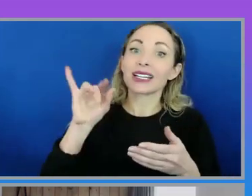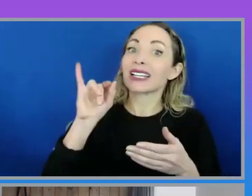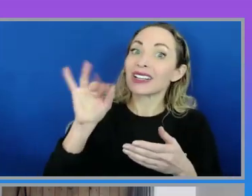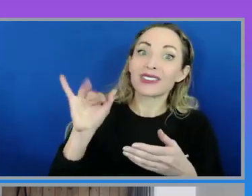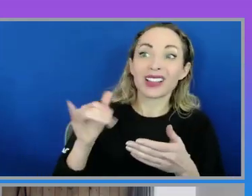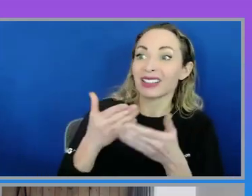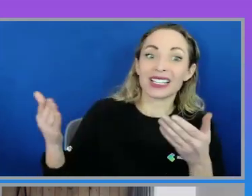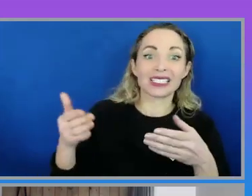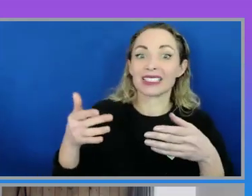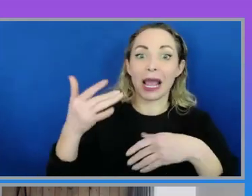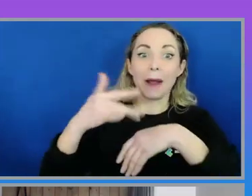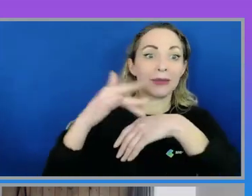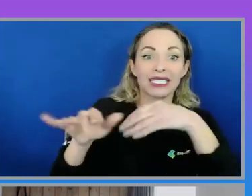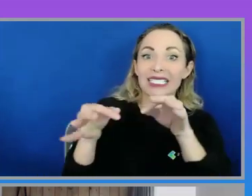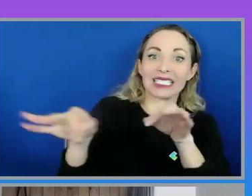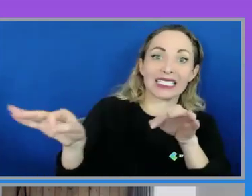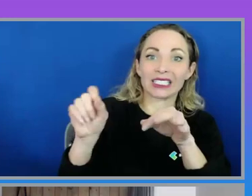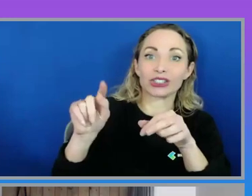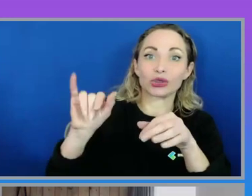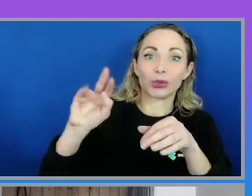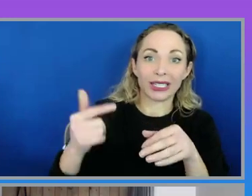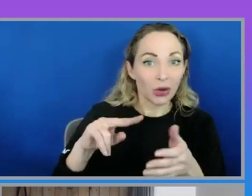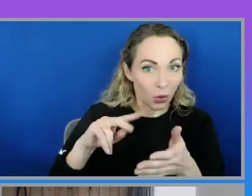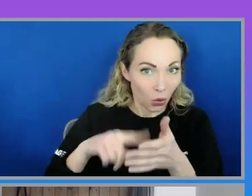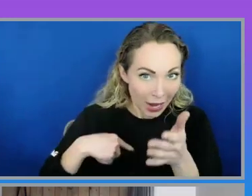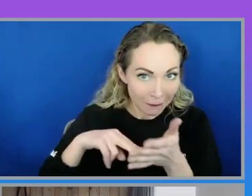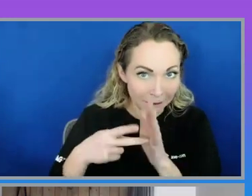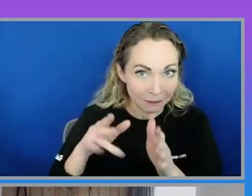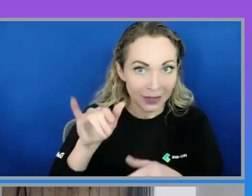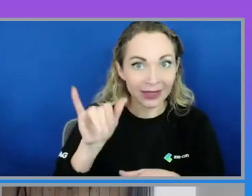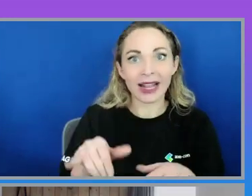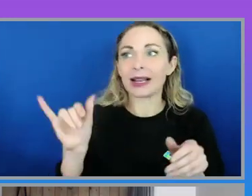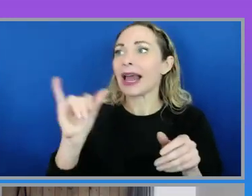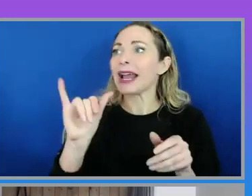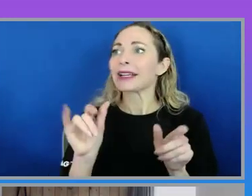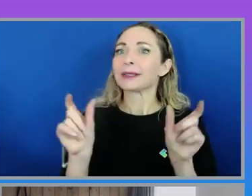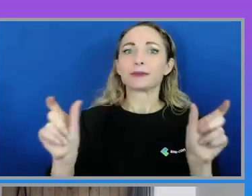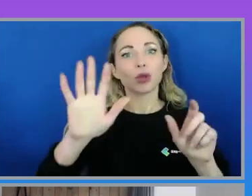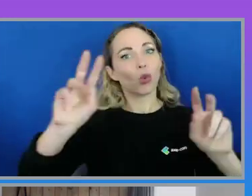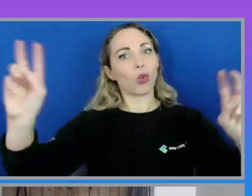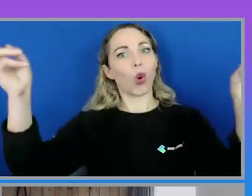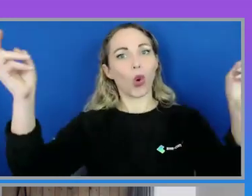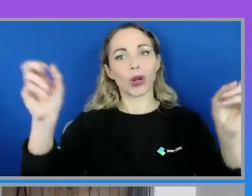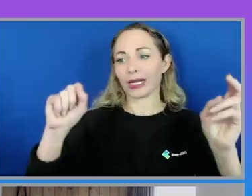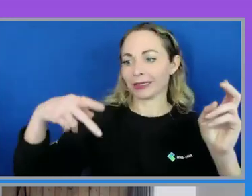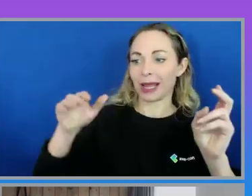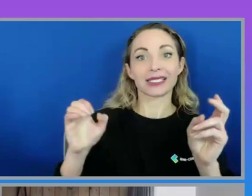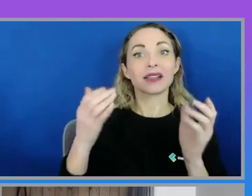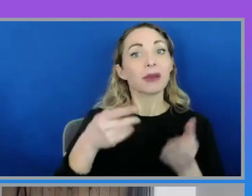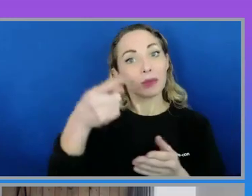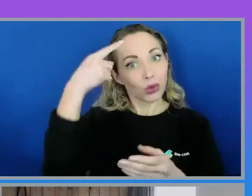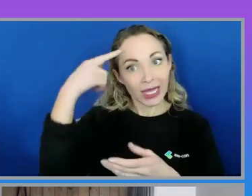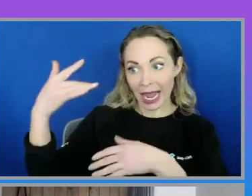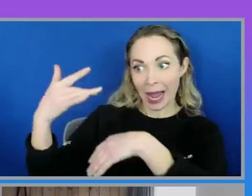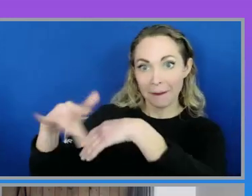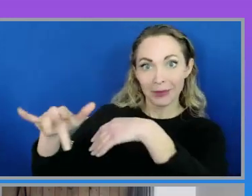empty string. And what I mean by empty string is a space in your quotes. You might think it's an empty string because there's no real